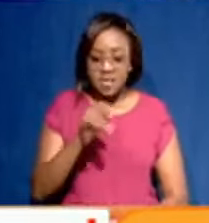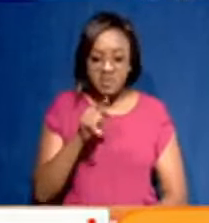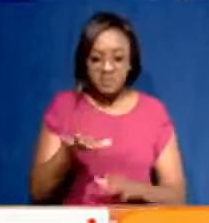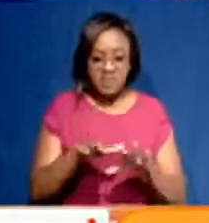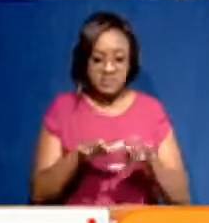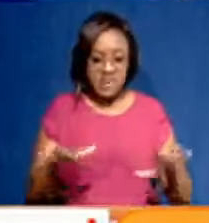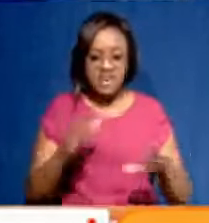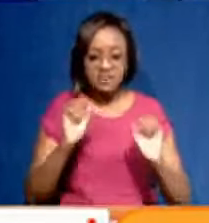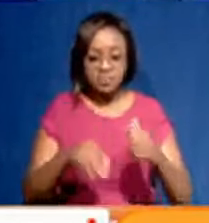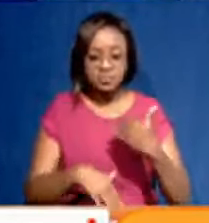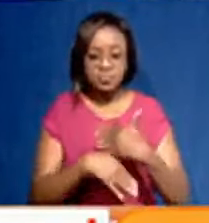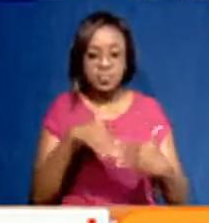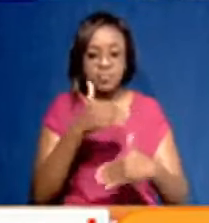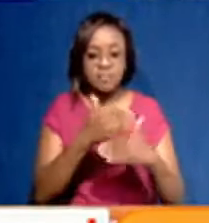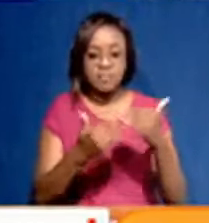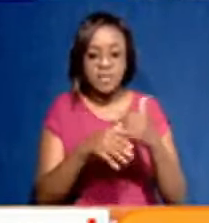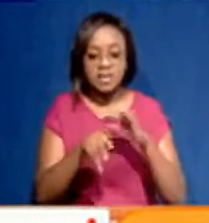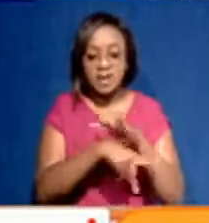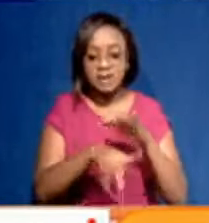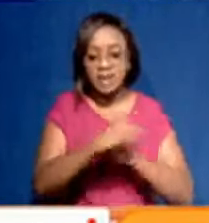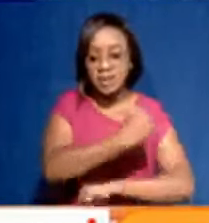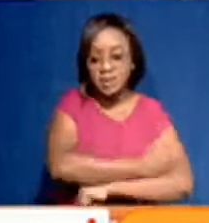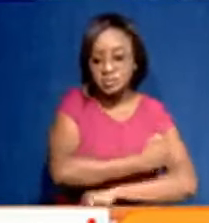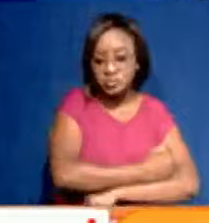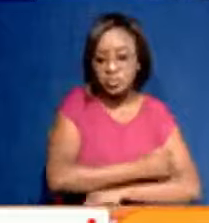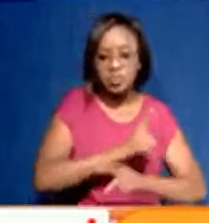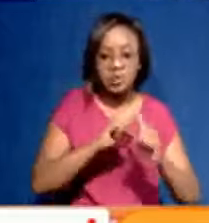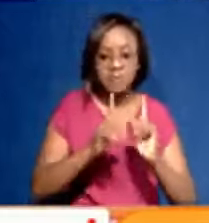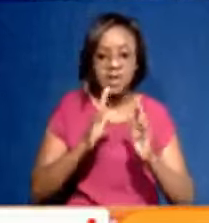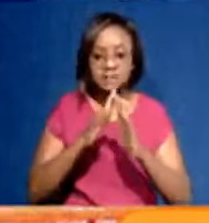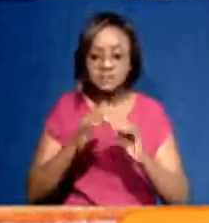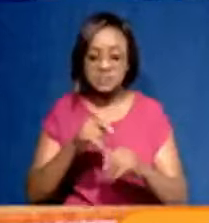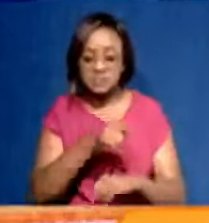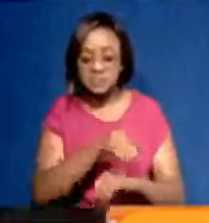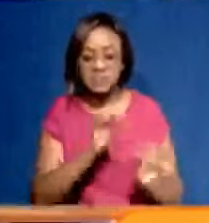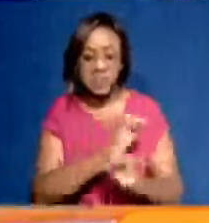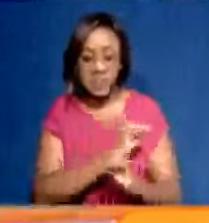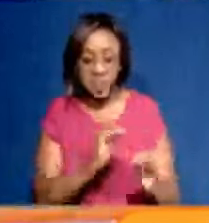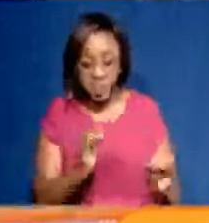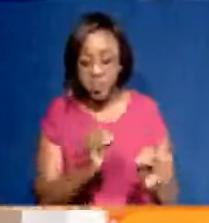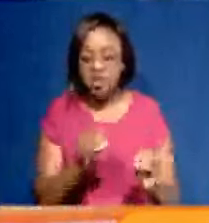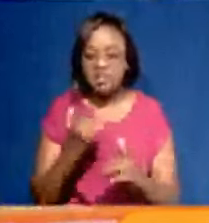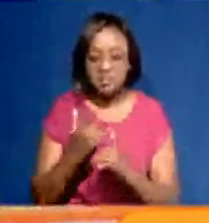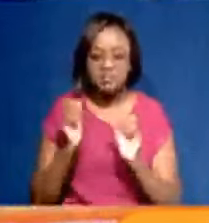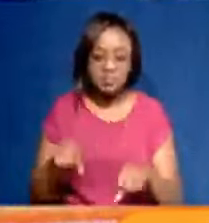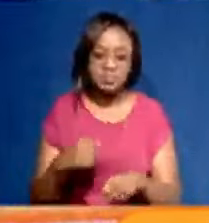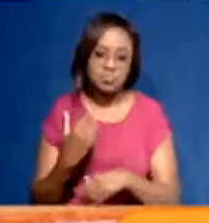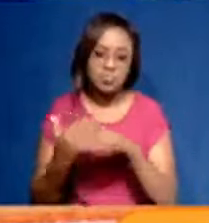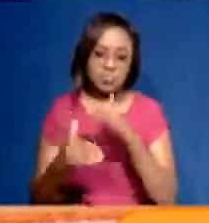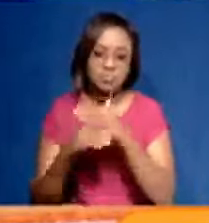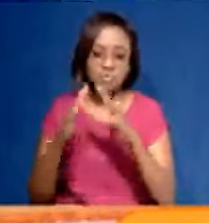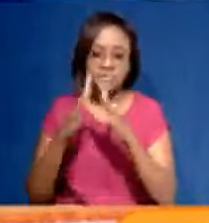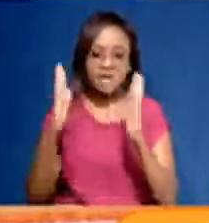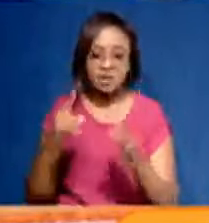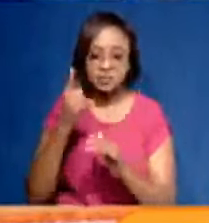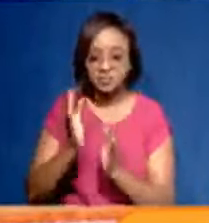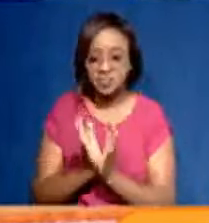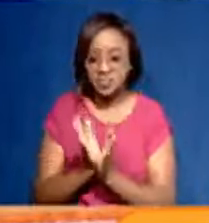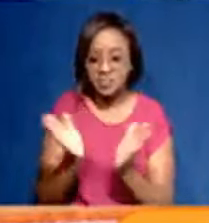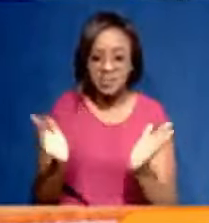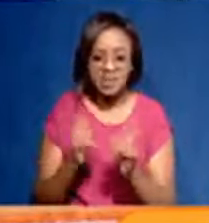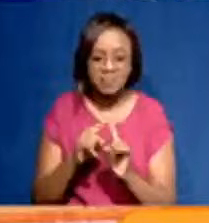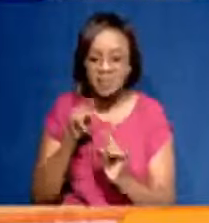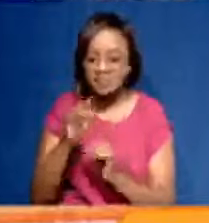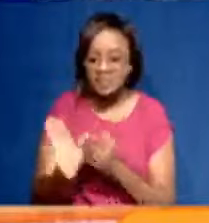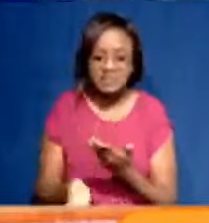school and doesn't build a school, it goes to build people's houses, then even what benefit should accrue to the community that